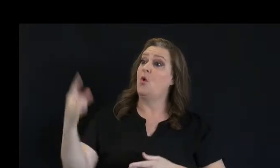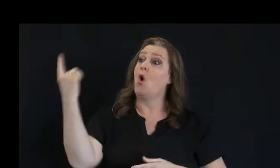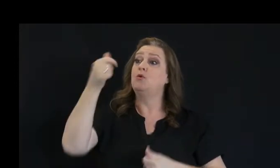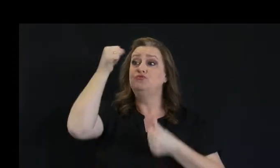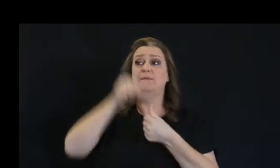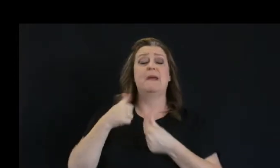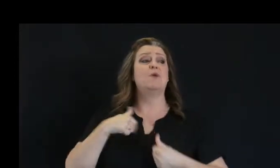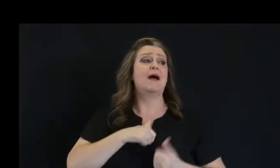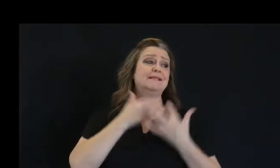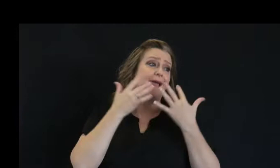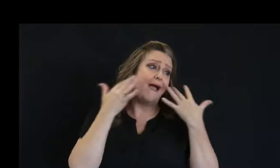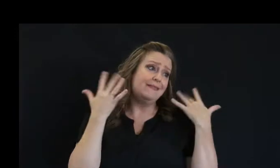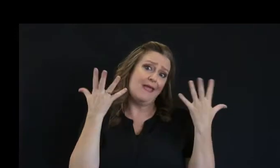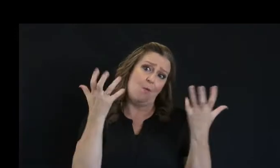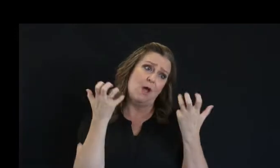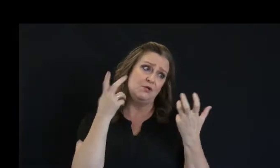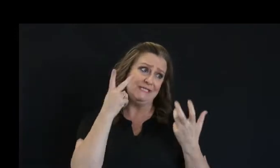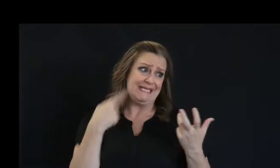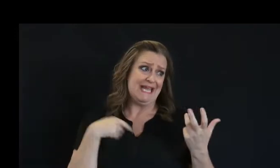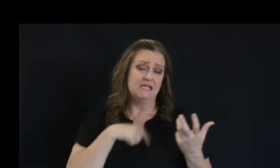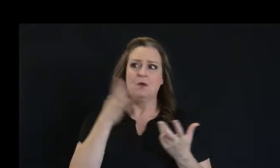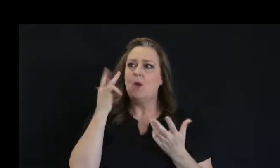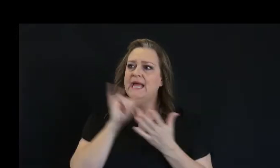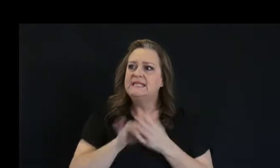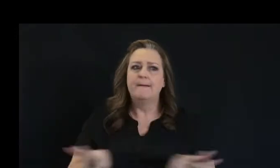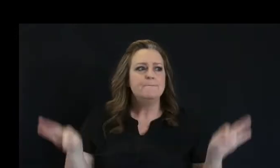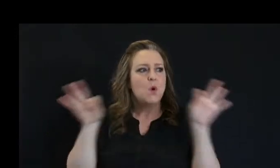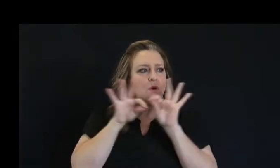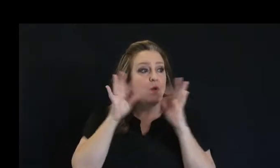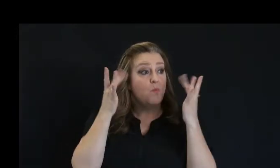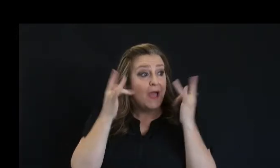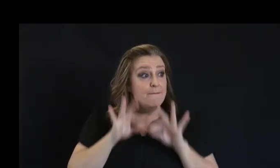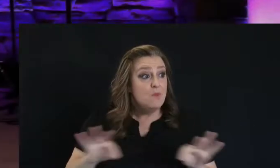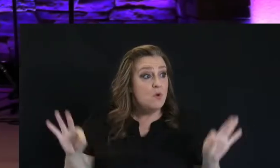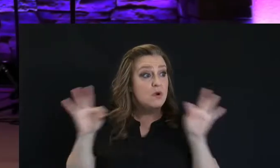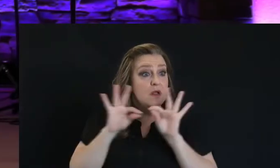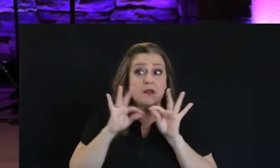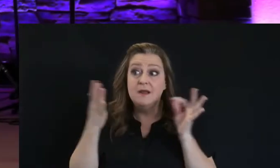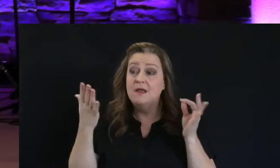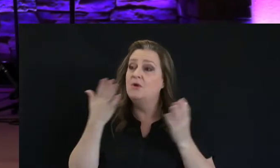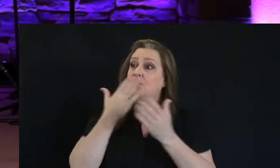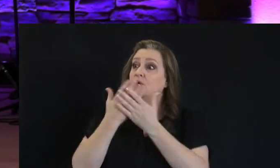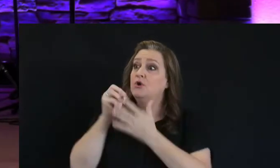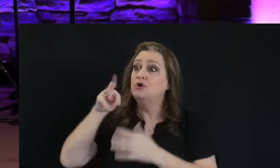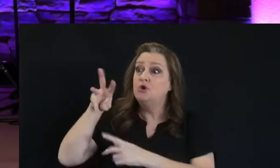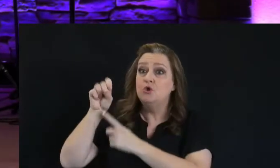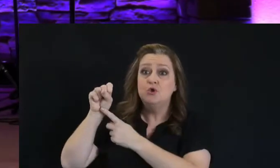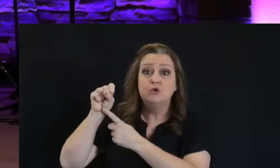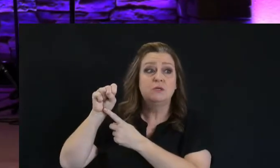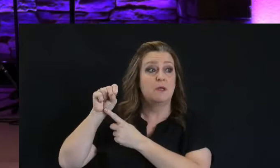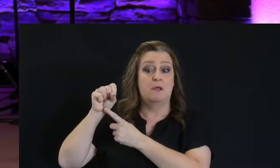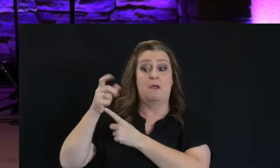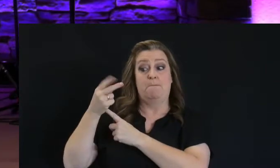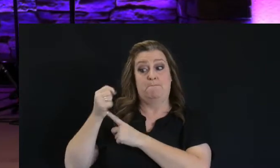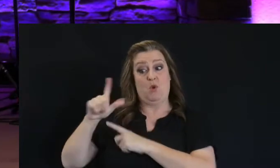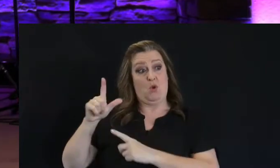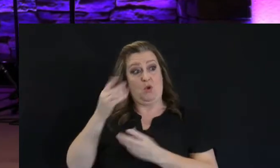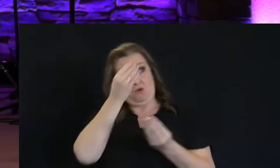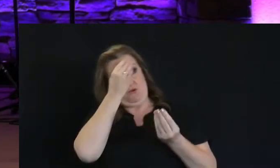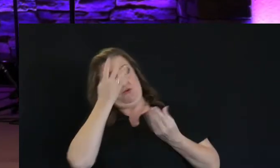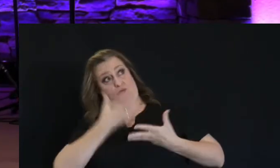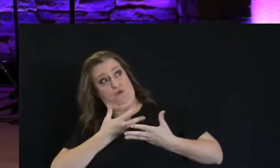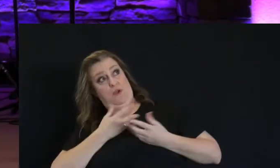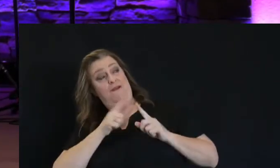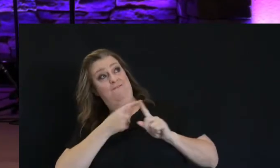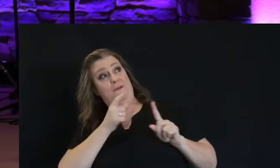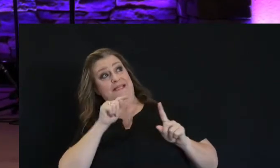us kindly and long to see us. Why is that important? Here's why it's so important. The good news that Paul received from